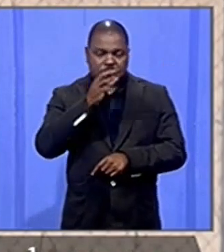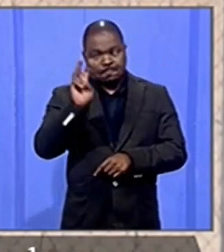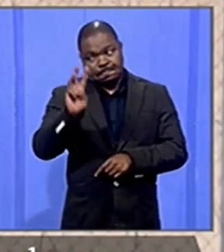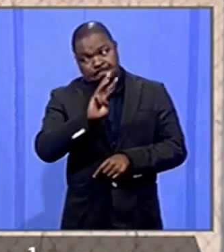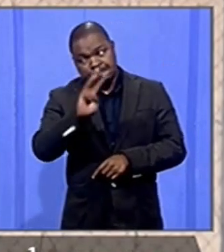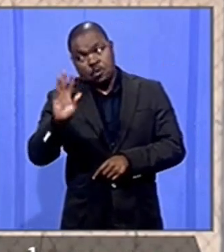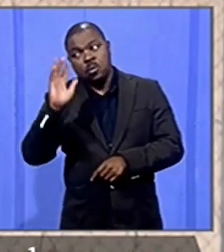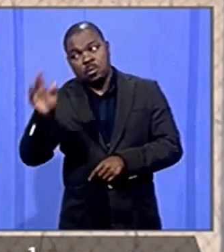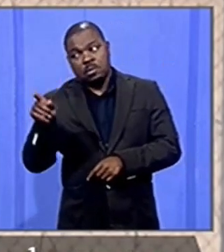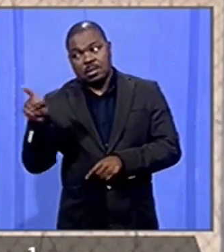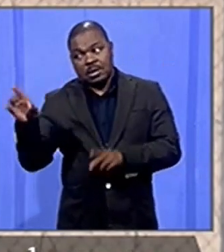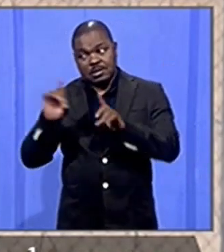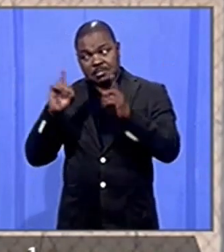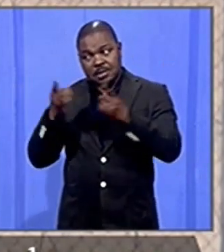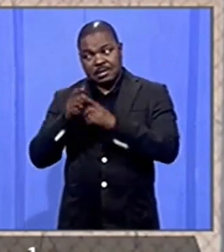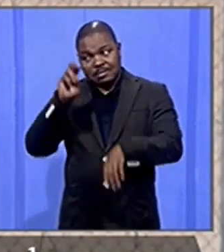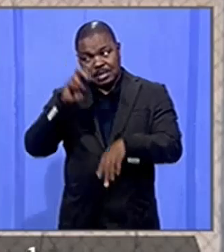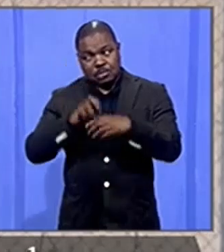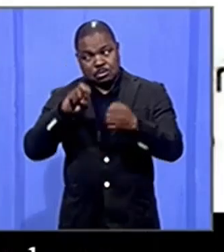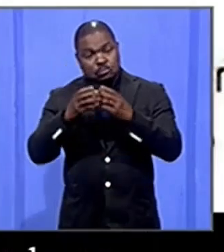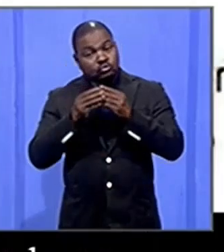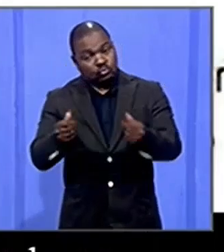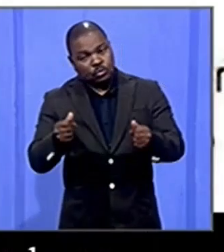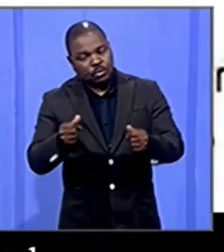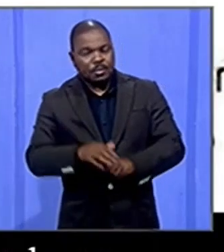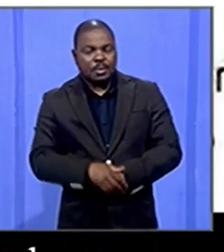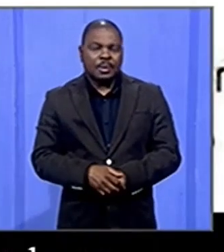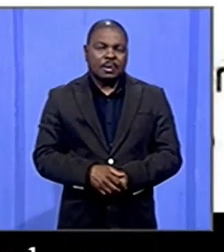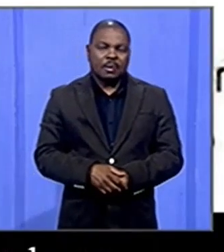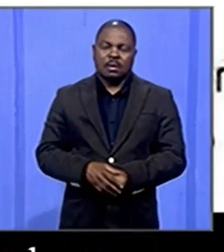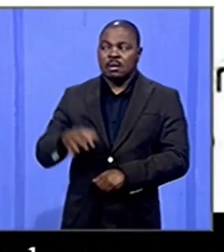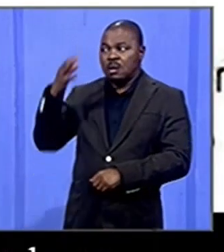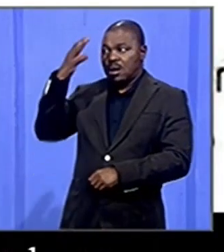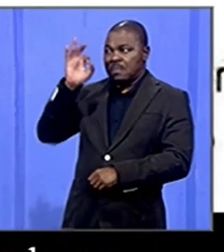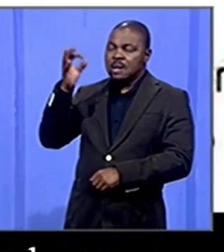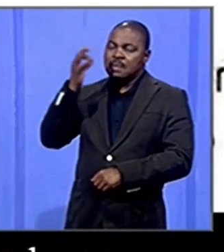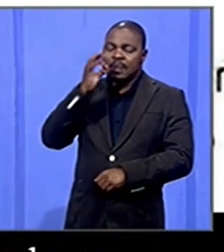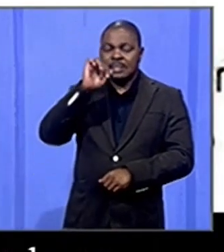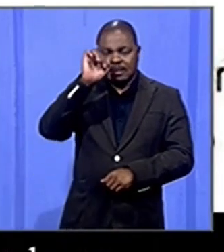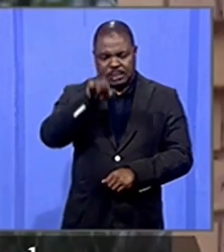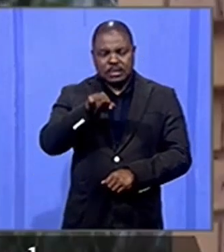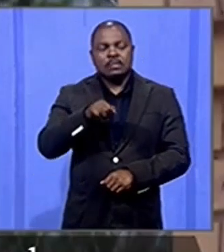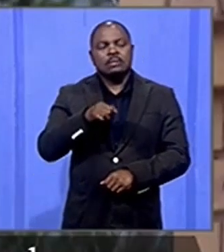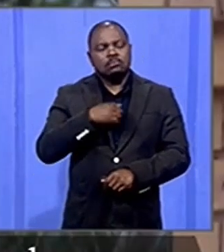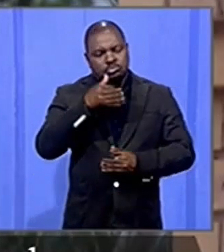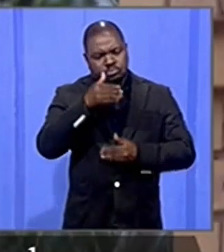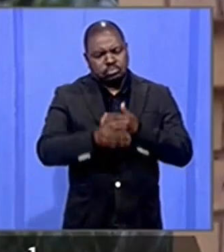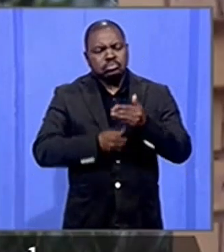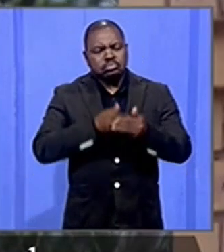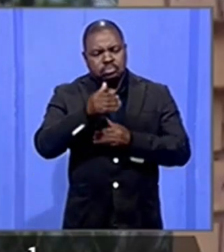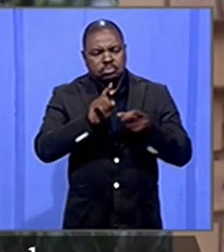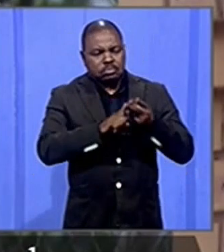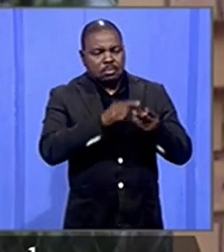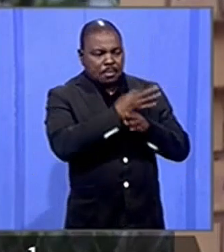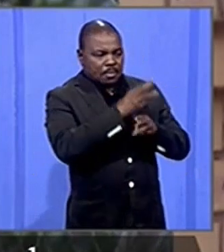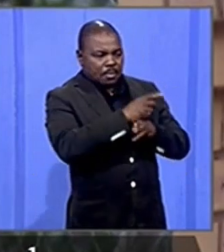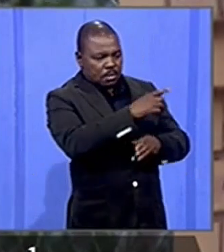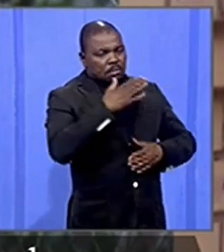go pateletsa lefapha go tsibogela morero ono. Puso e kaile fa e tsibogela morero ono le go ikuela go batsadi go